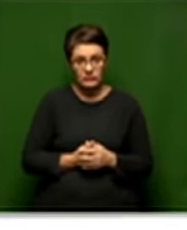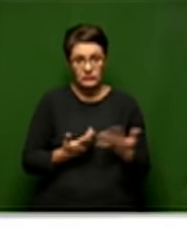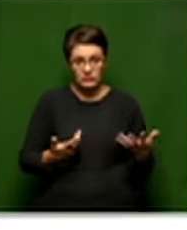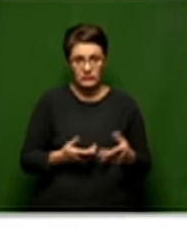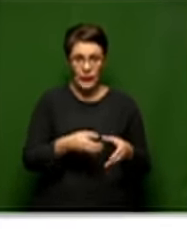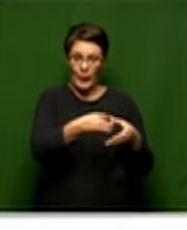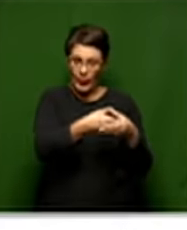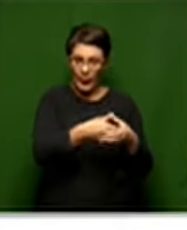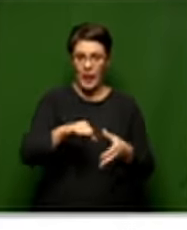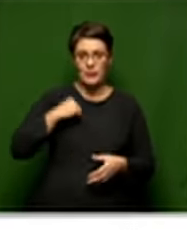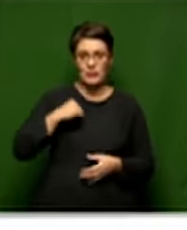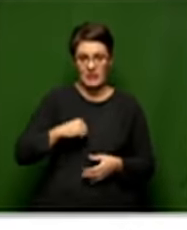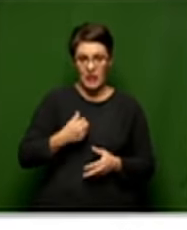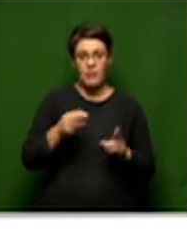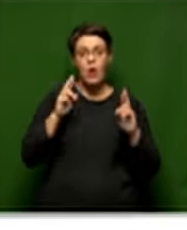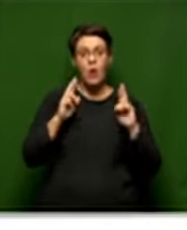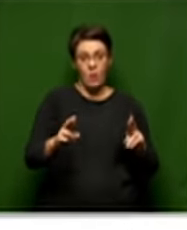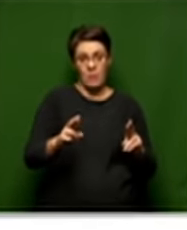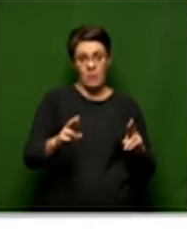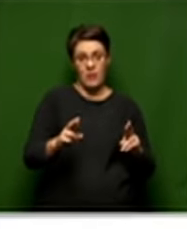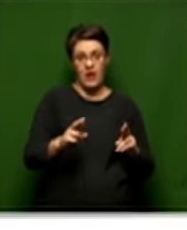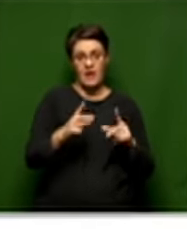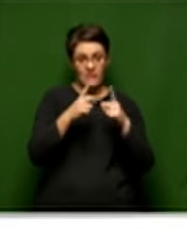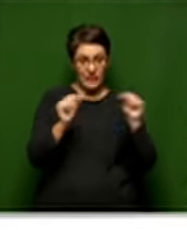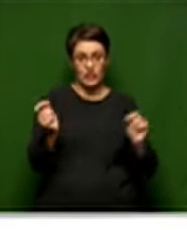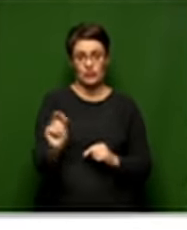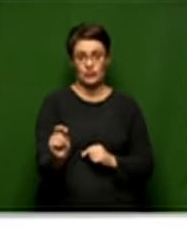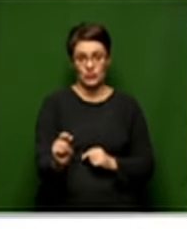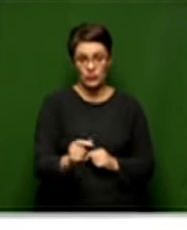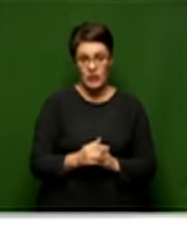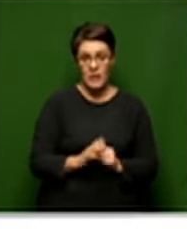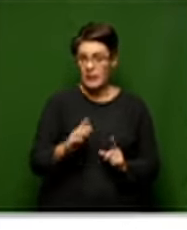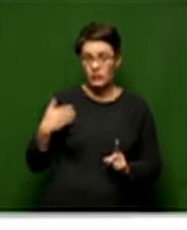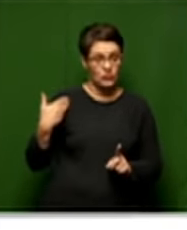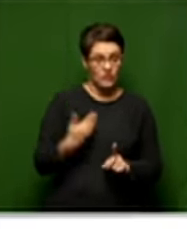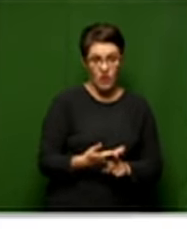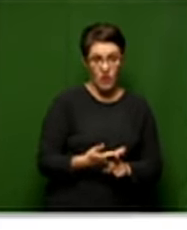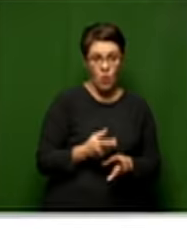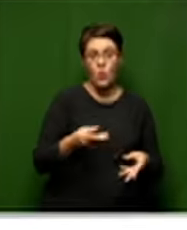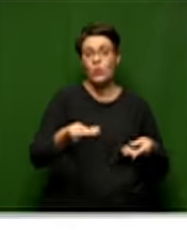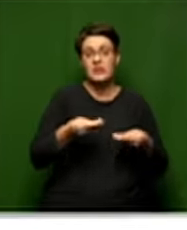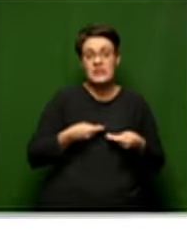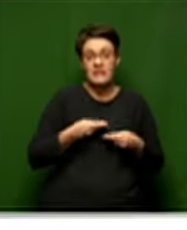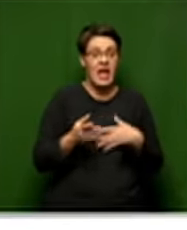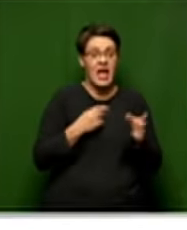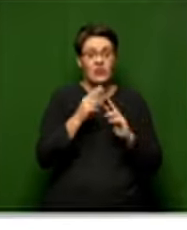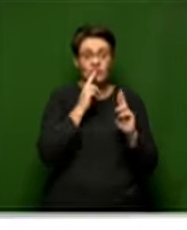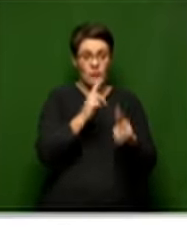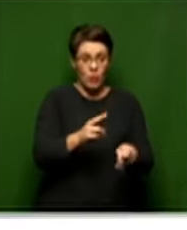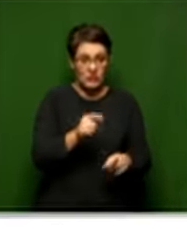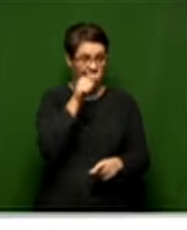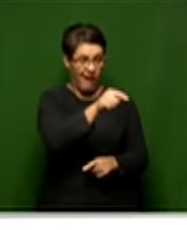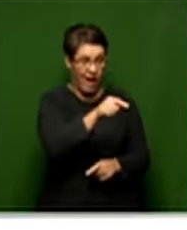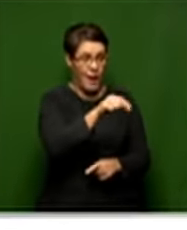In smaller municipalities, we hope they will be finishing soon. But so far, we haven't received any report that